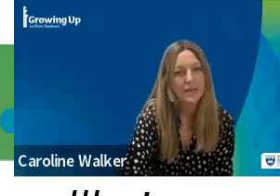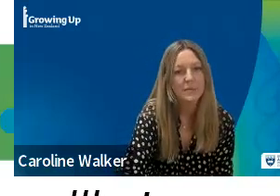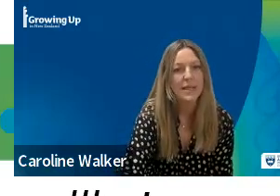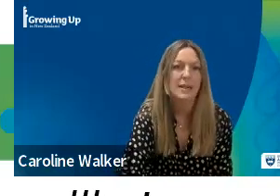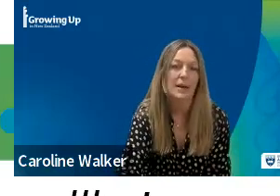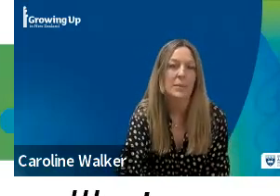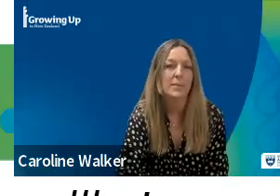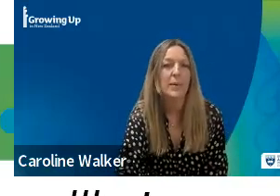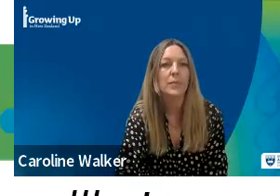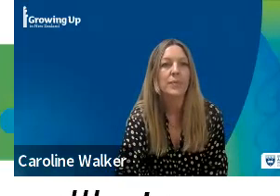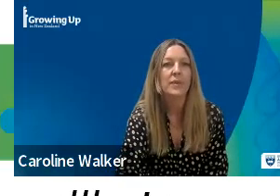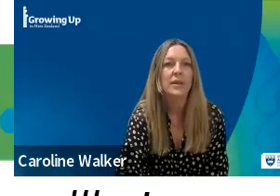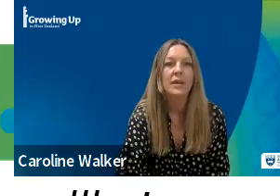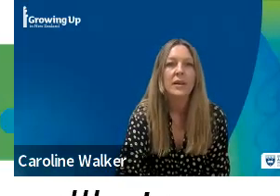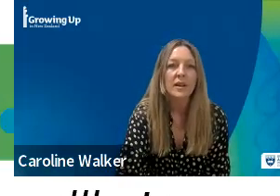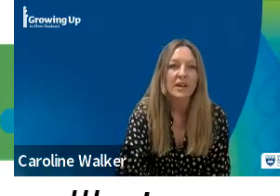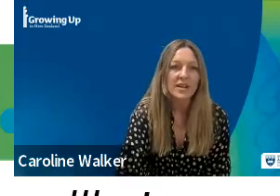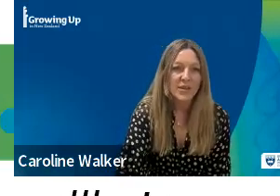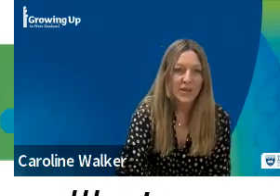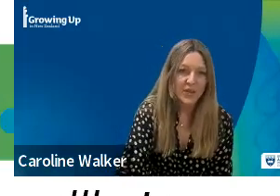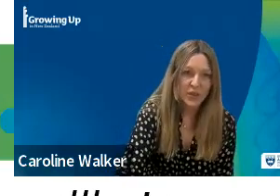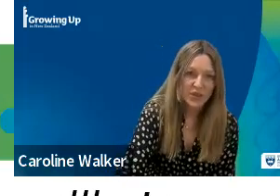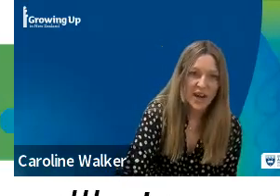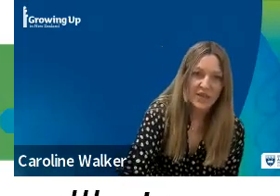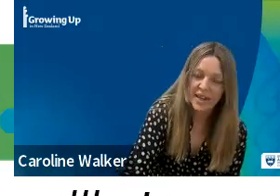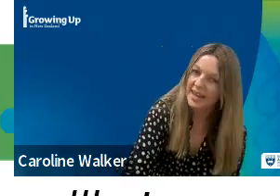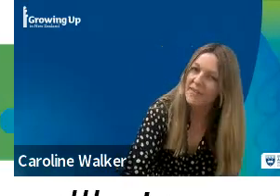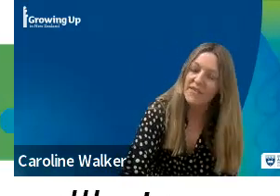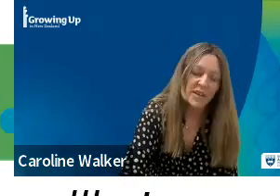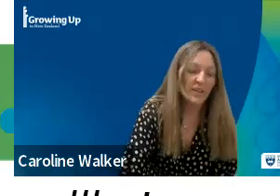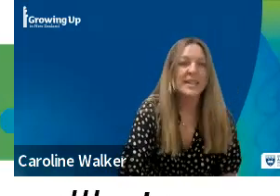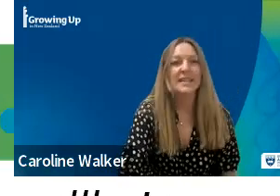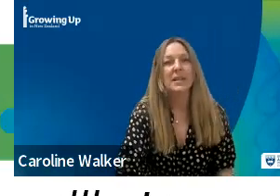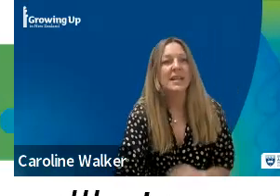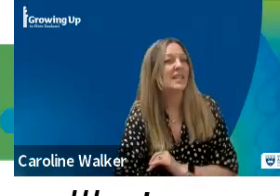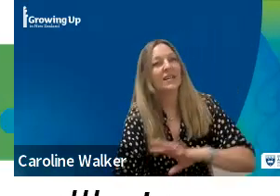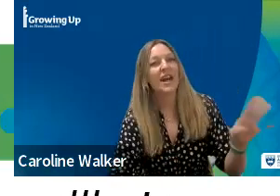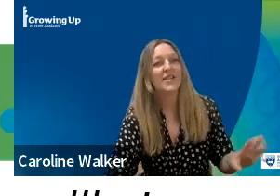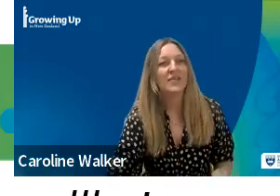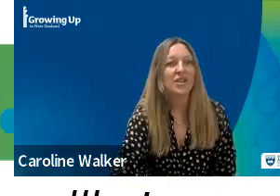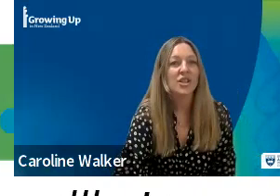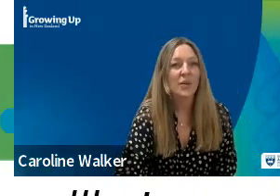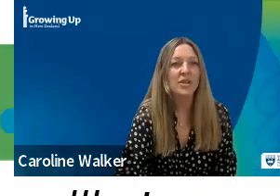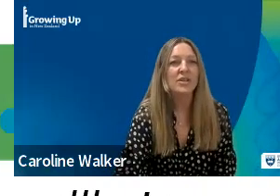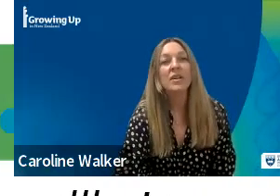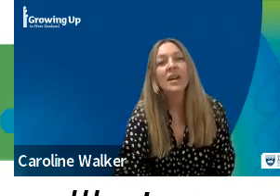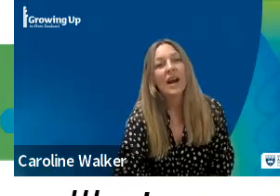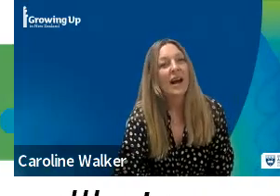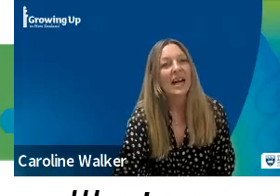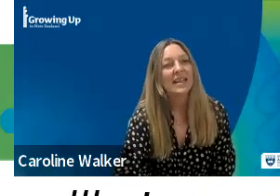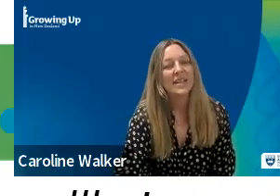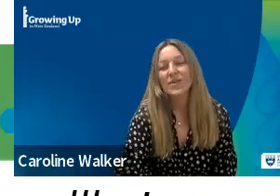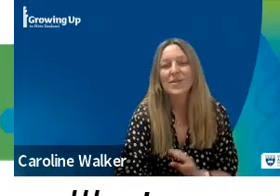anxiety symptoms in young people. So this first graph here, very similar to the graph I've just shown